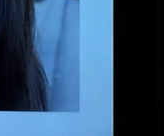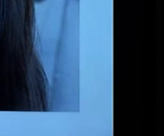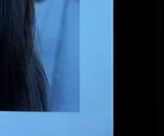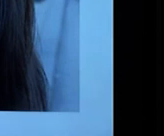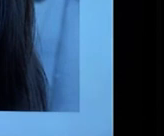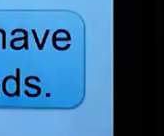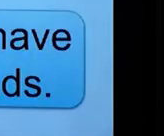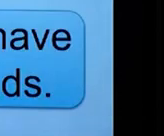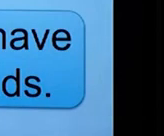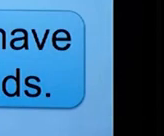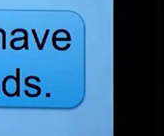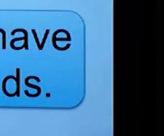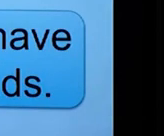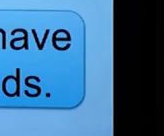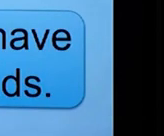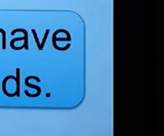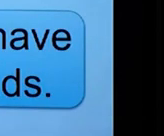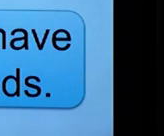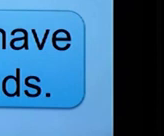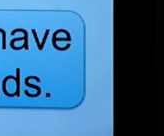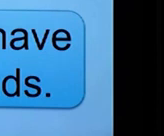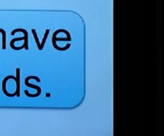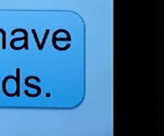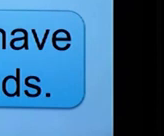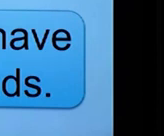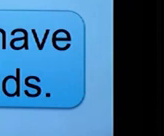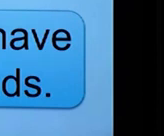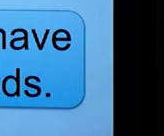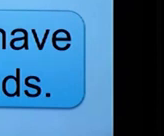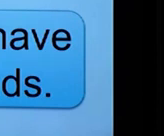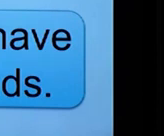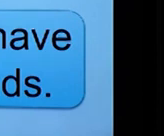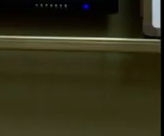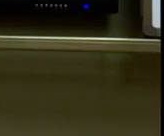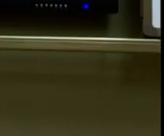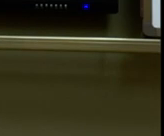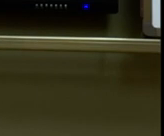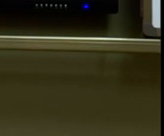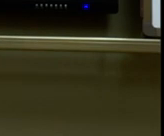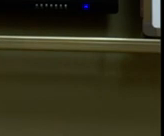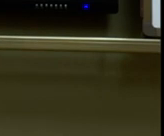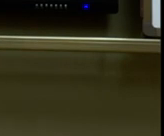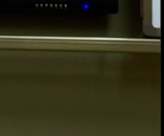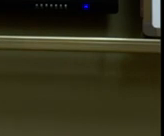rasmlarni quyida berilgan gaplar bilan moslashingiz kerak bo'ladi.